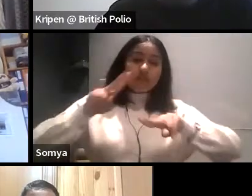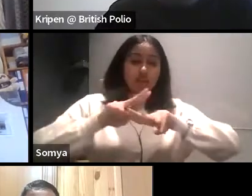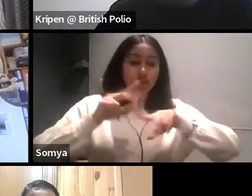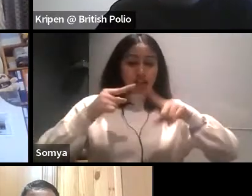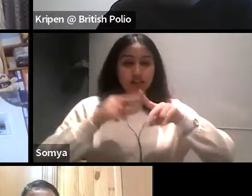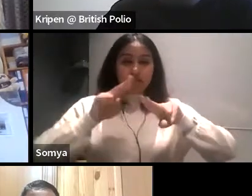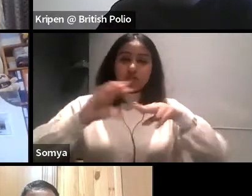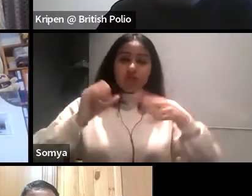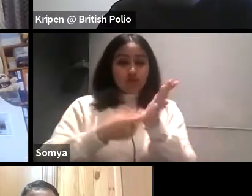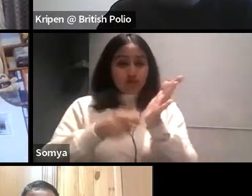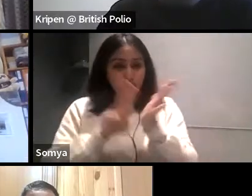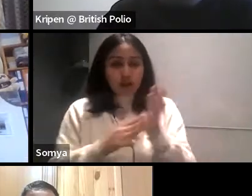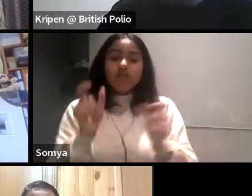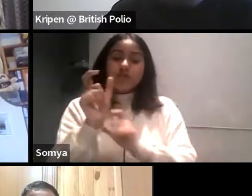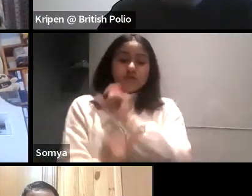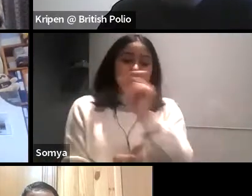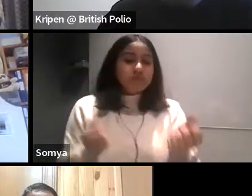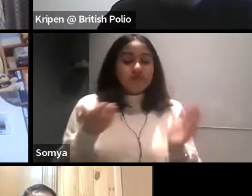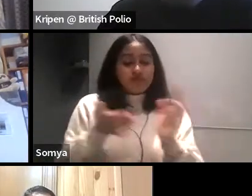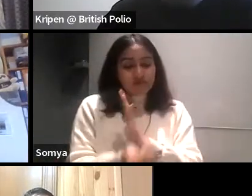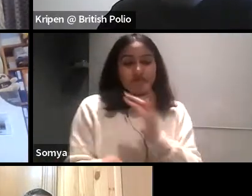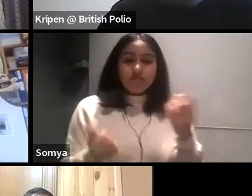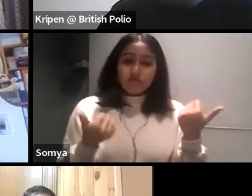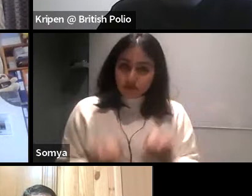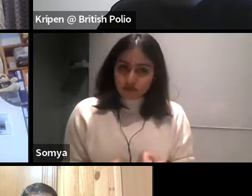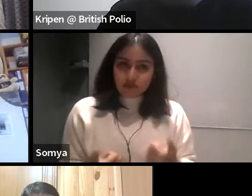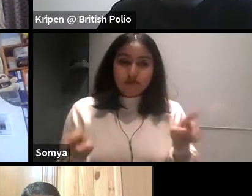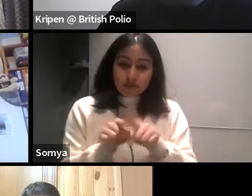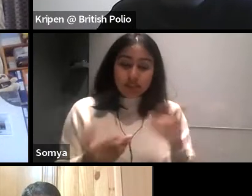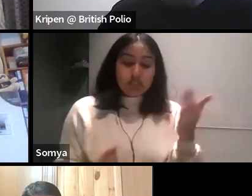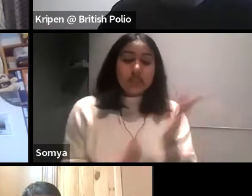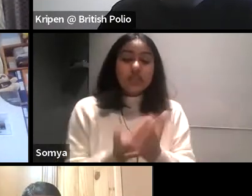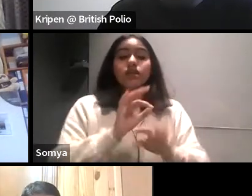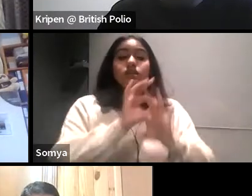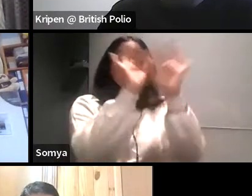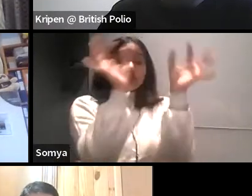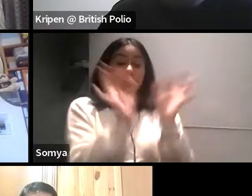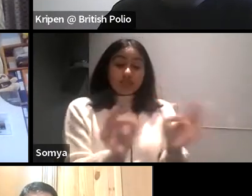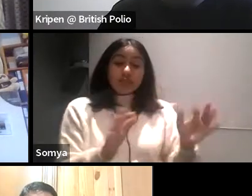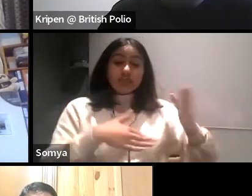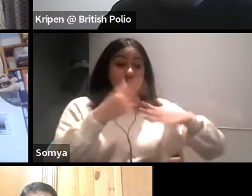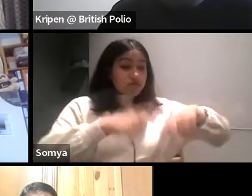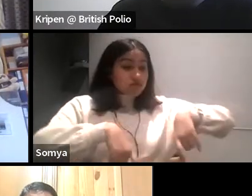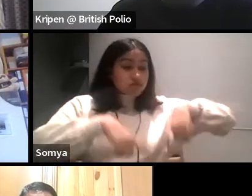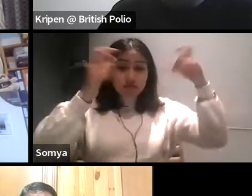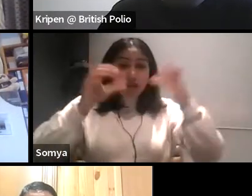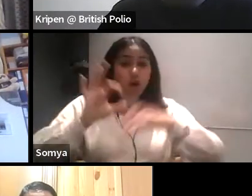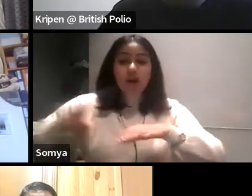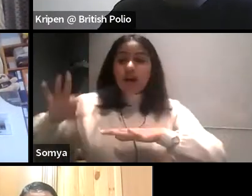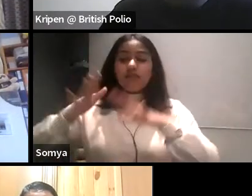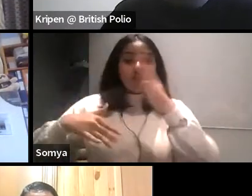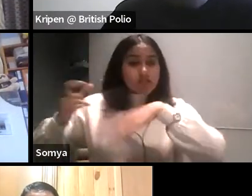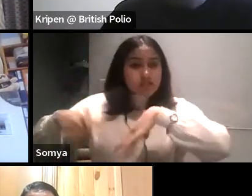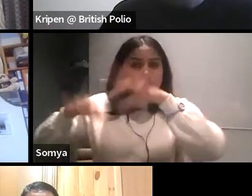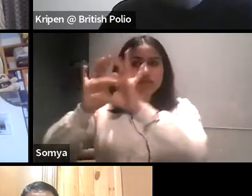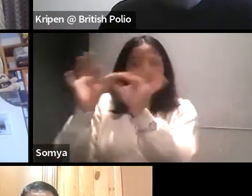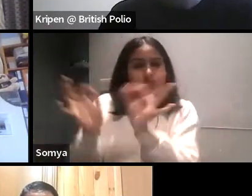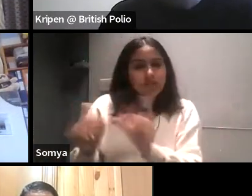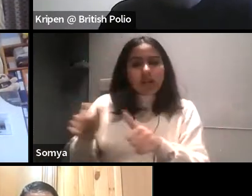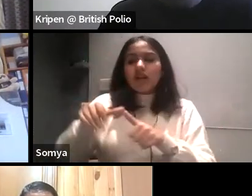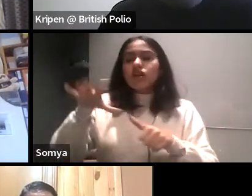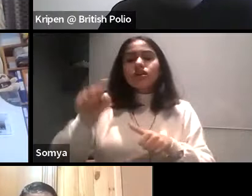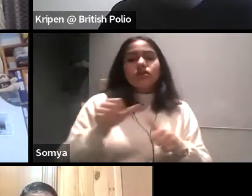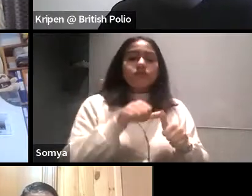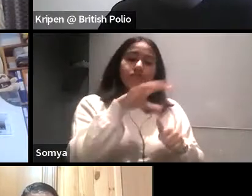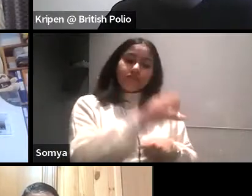The infrastructure of technology and a great infrastructure, which is more like a cost-effective technology and accessibility is